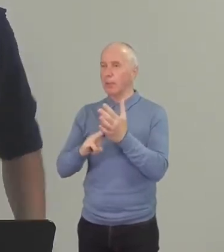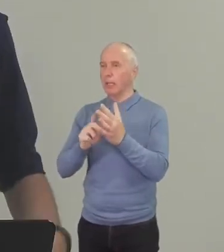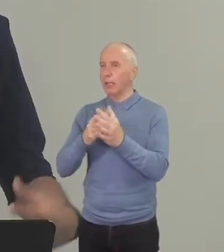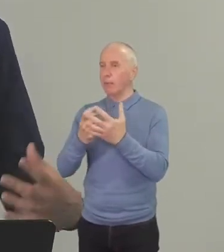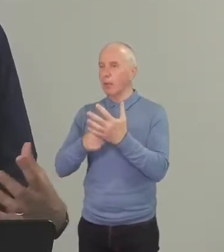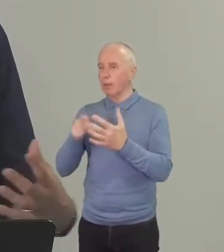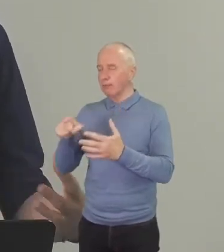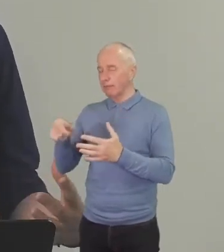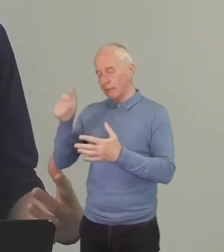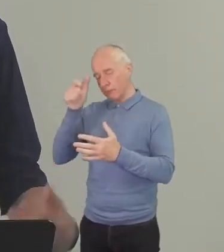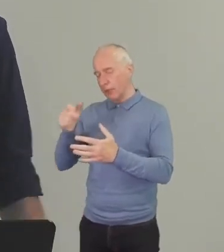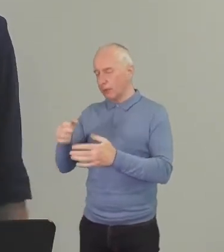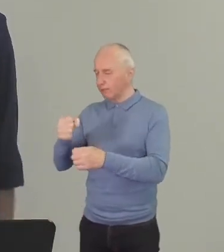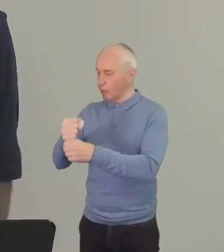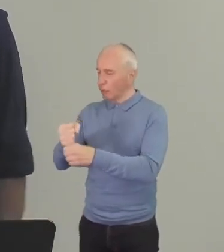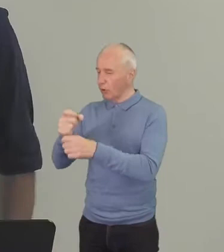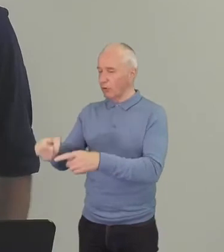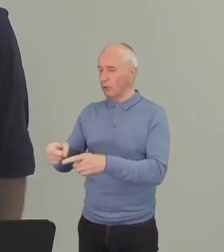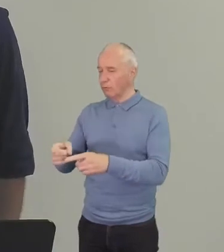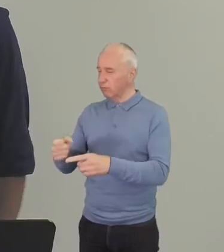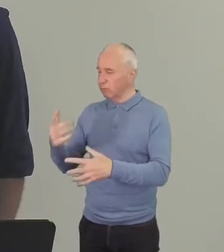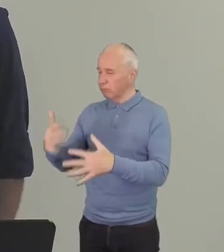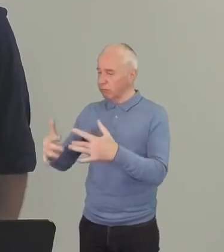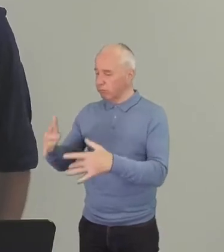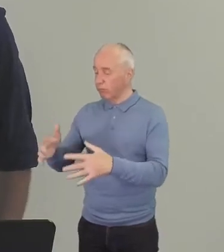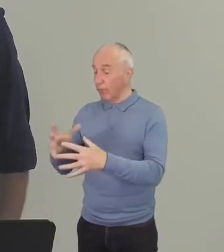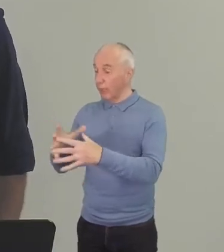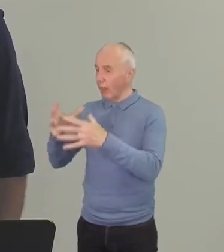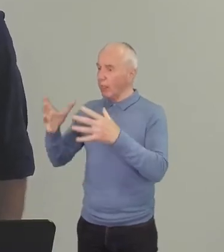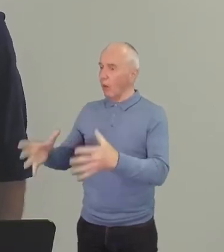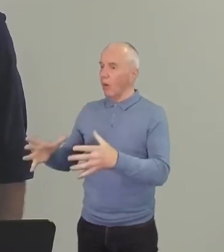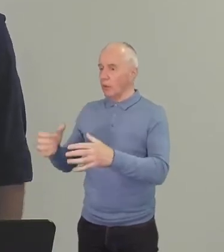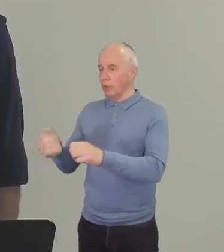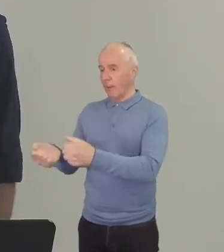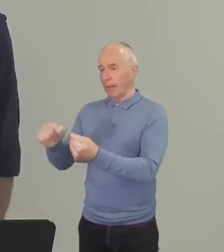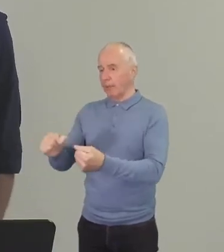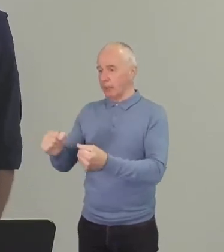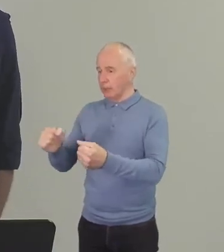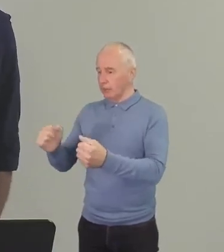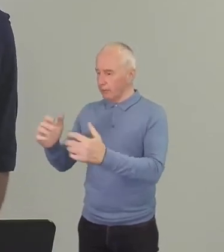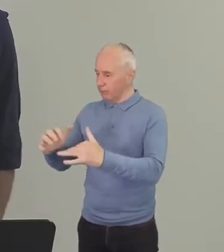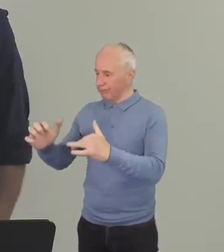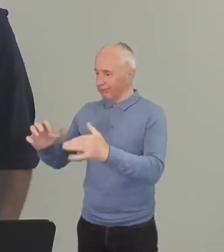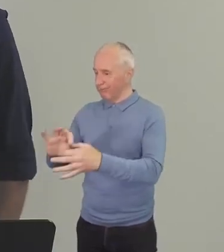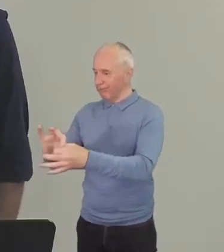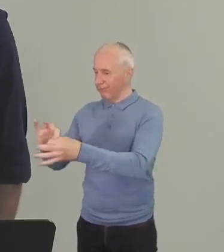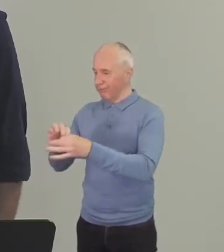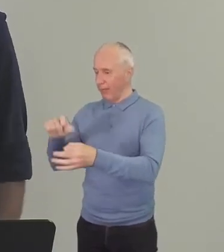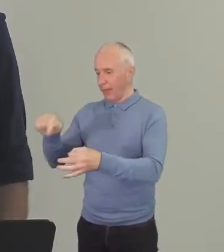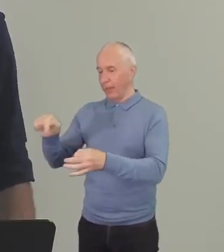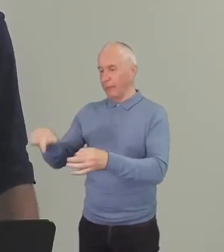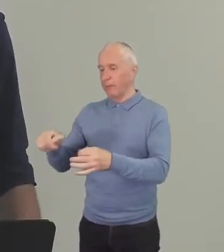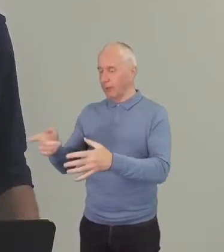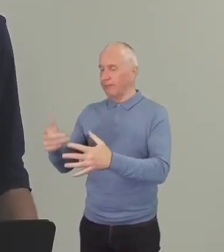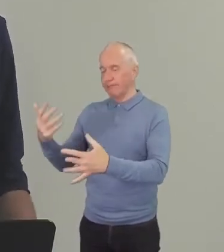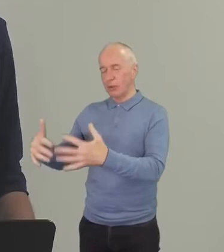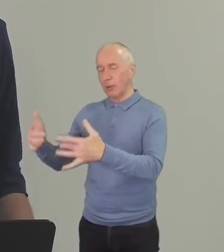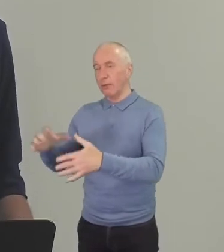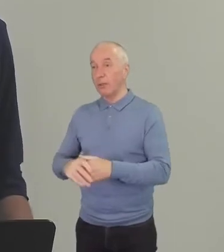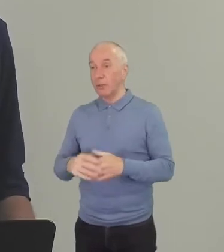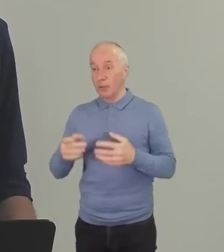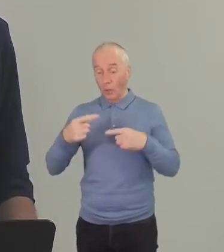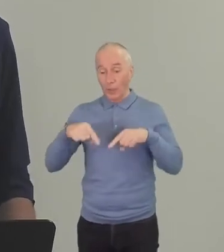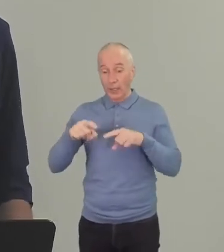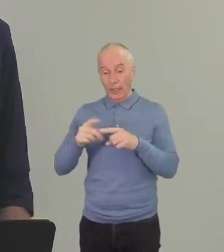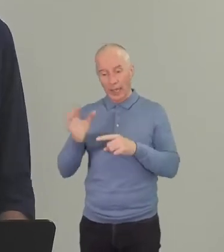that's suffering, very large Baptist convention in Myanmar as well, of course. We have also advocated and we have also asked